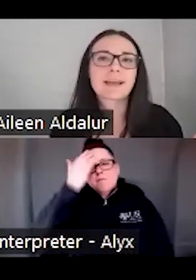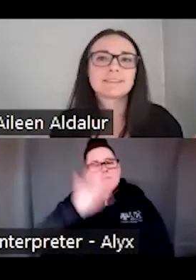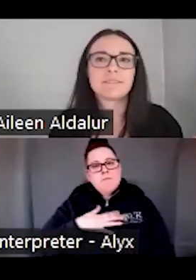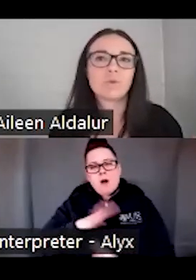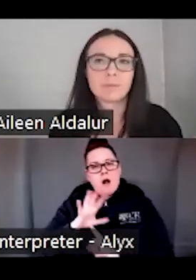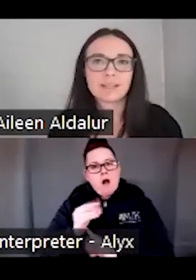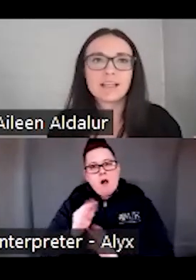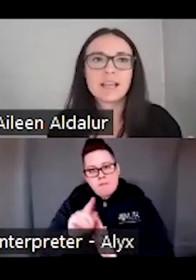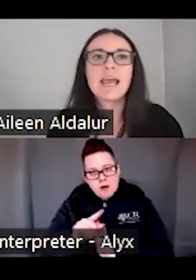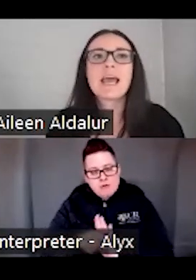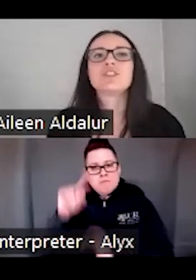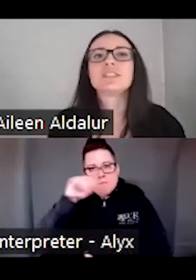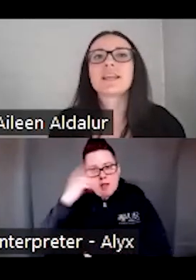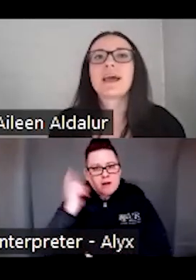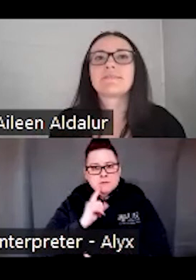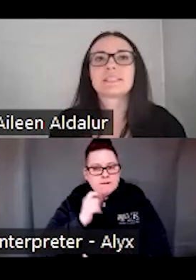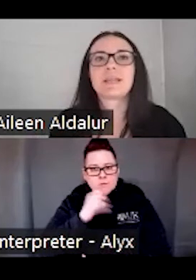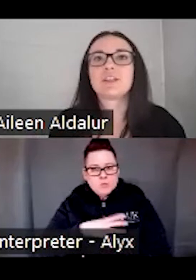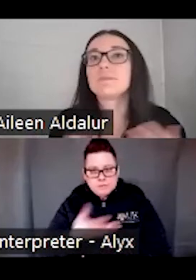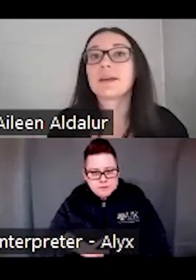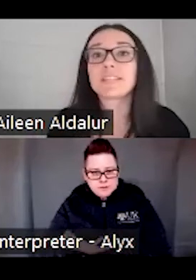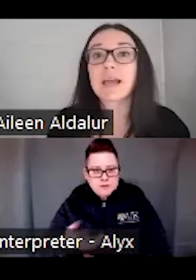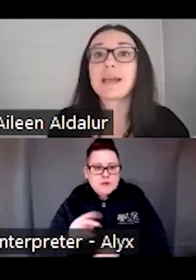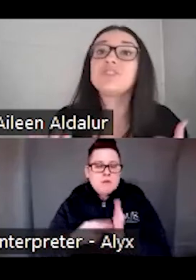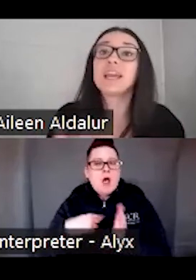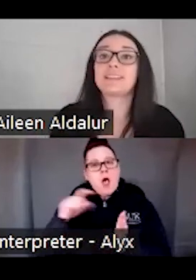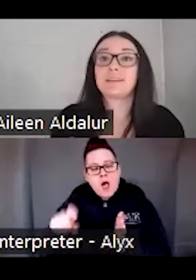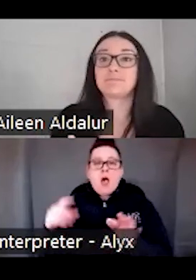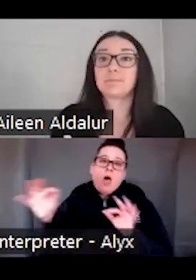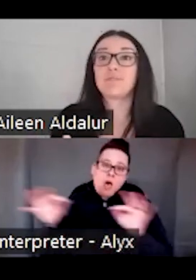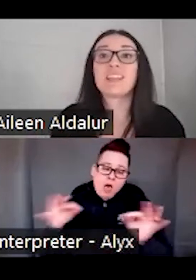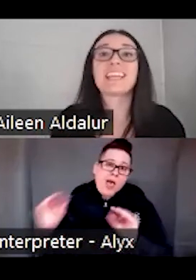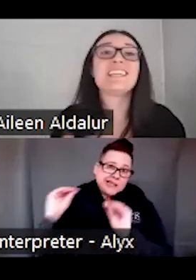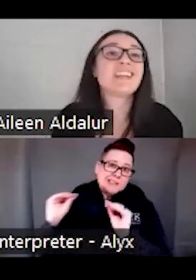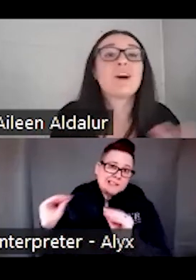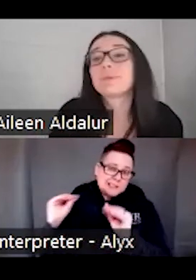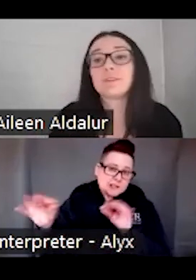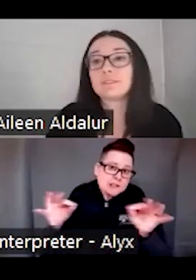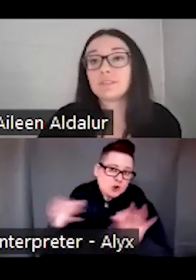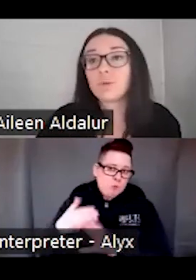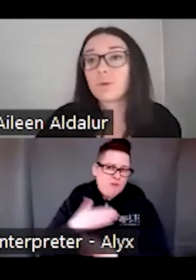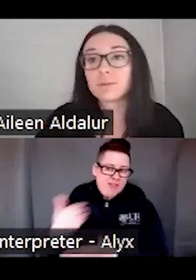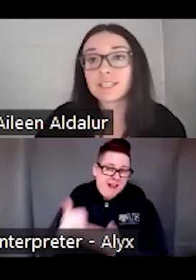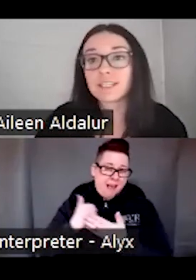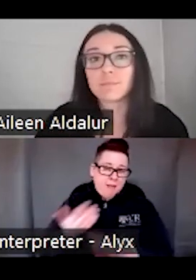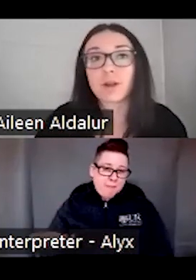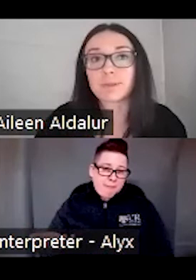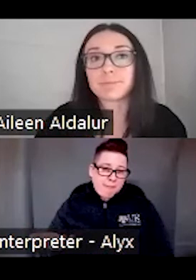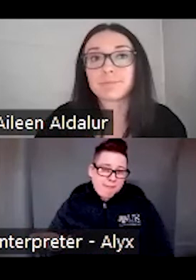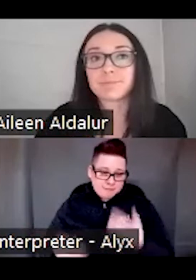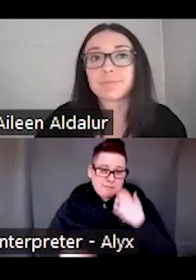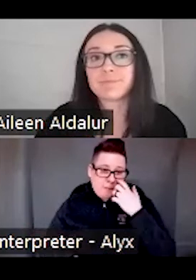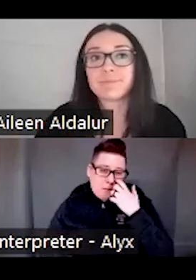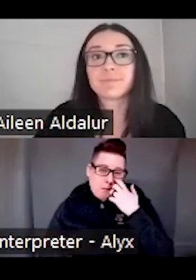as a Black deaf woman. And she's going to have to spend a good amount of time educating them before they can even help her with her presenting